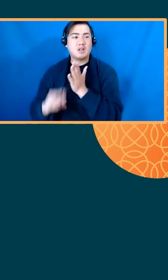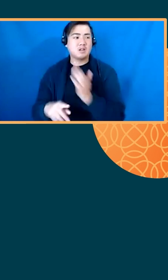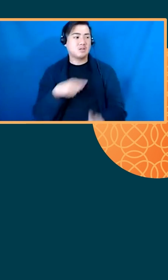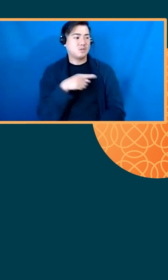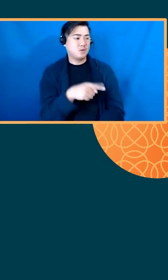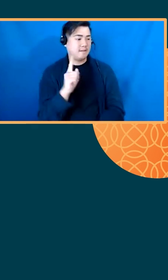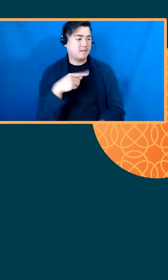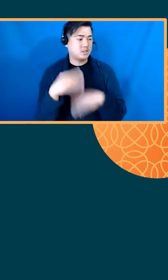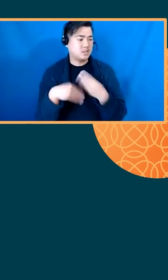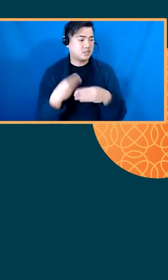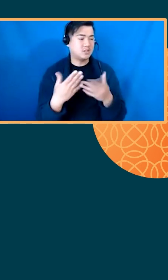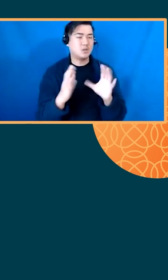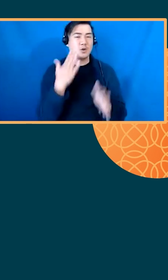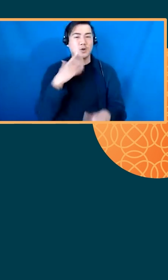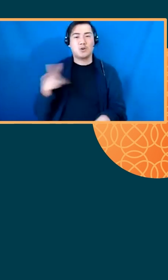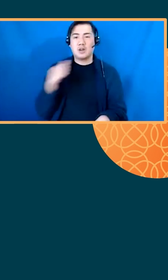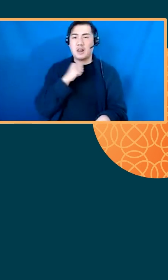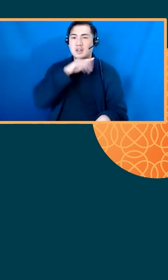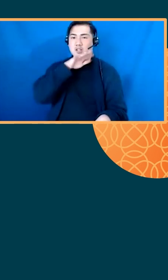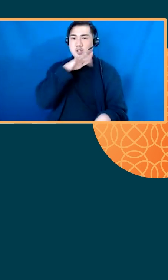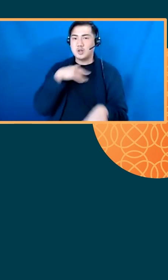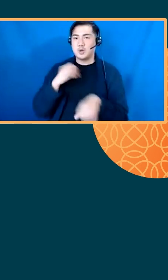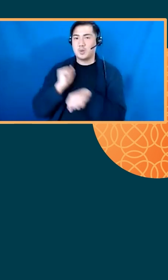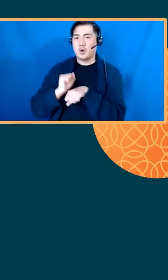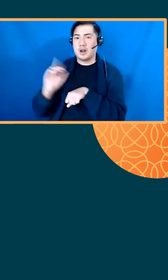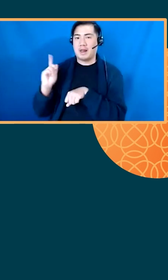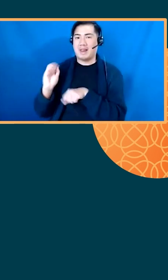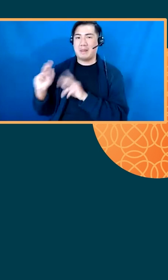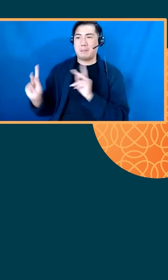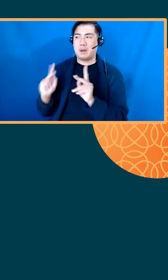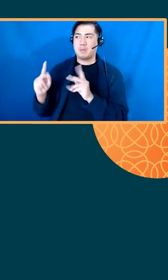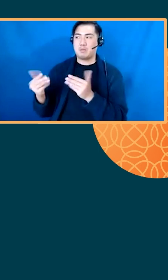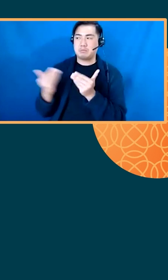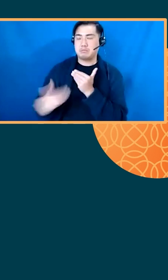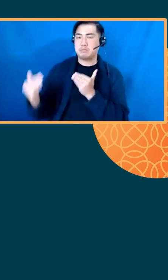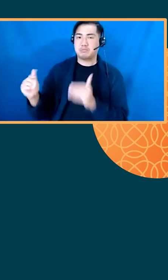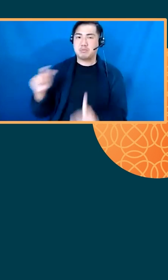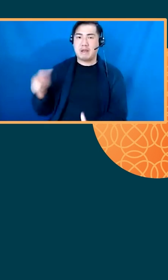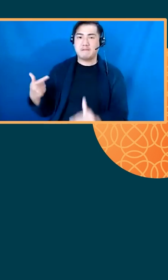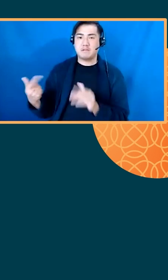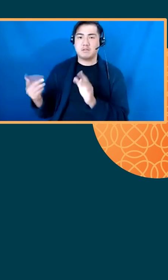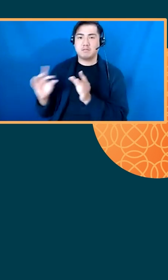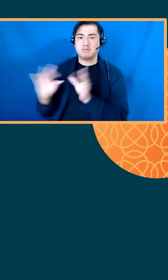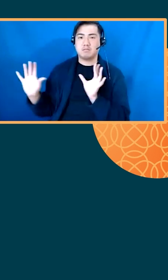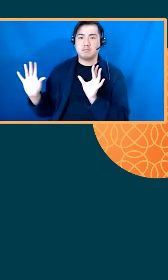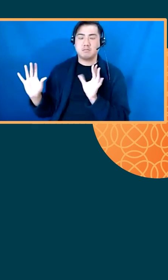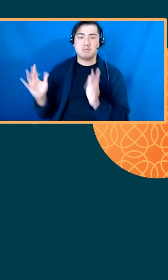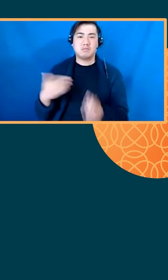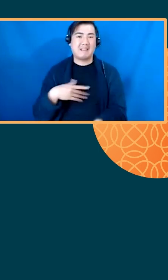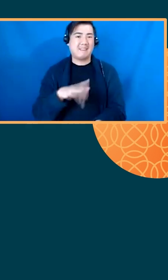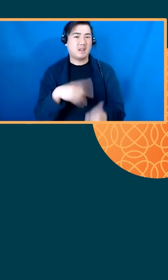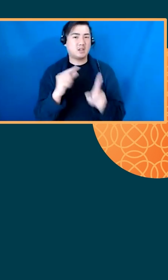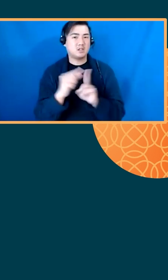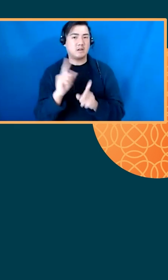have to be like those dirty working class people anymore from here on out. So this term first